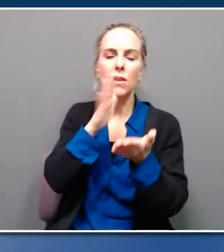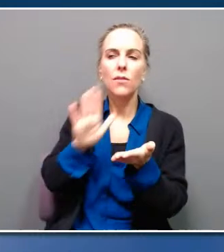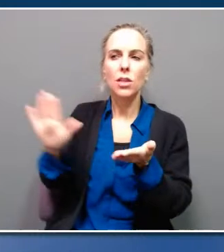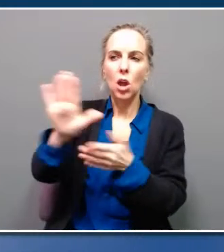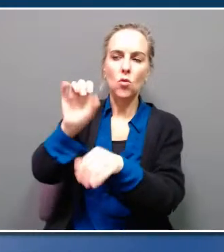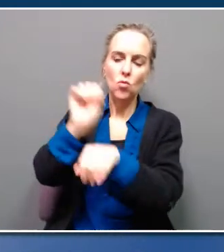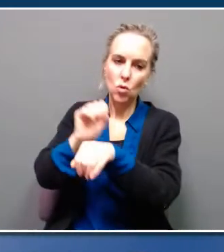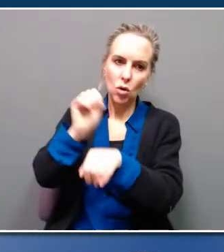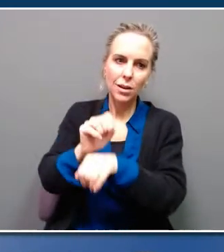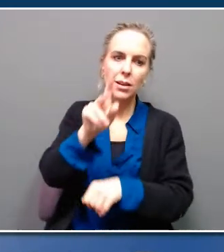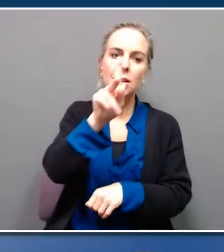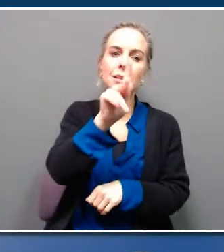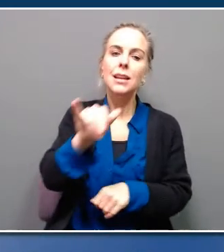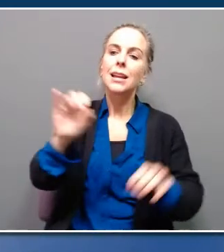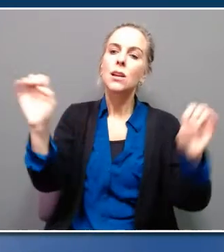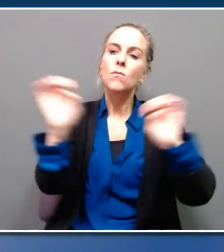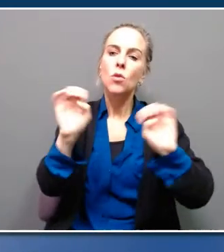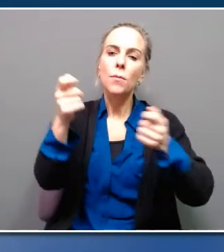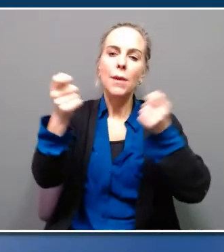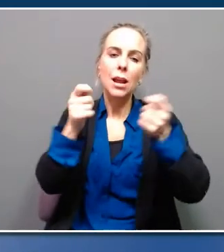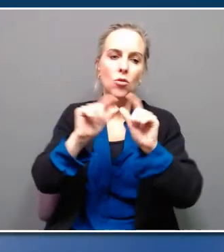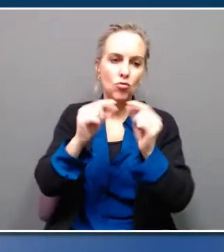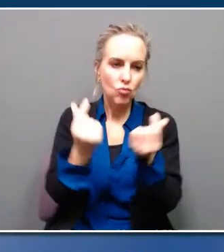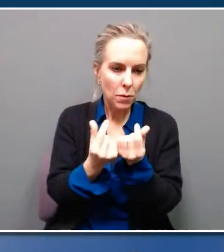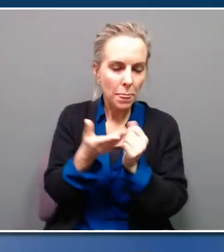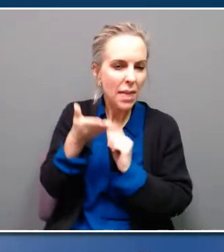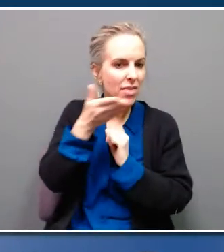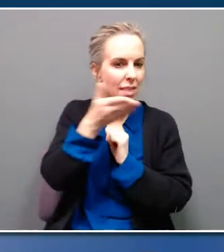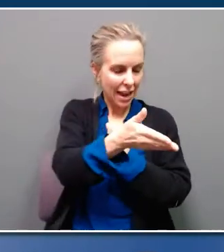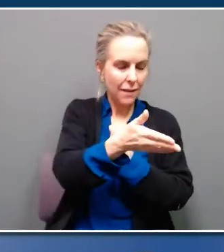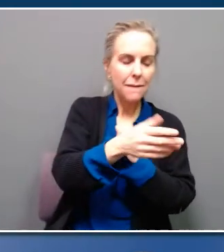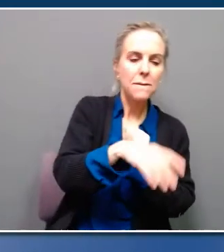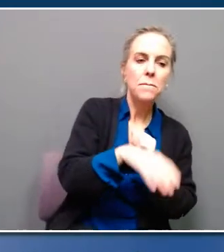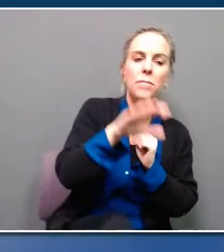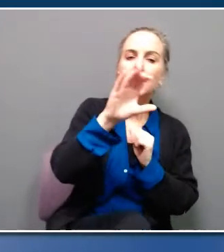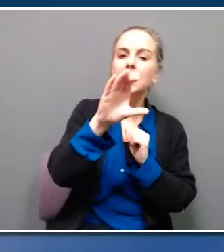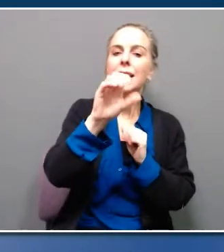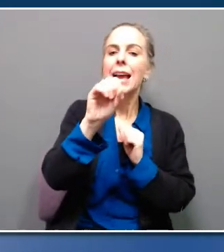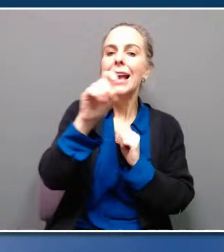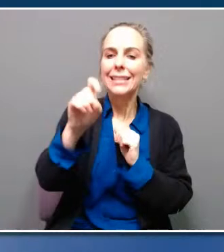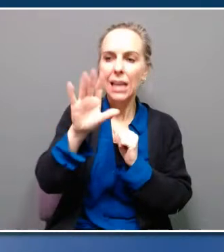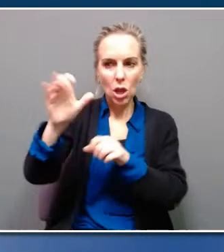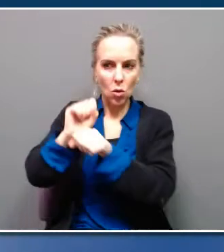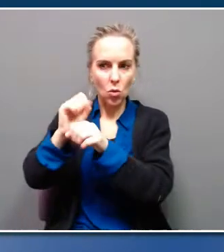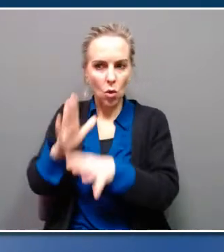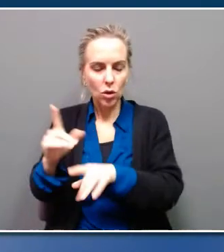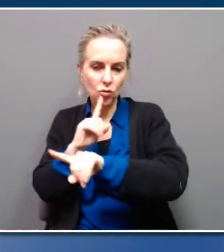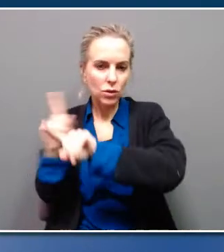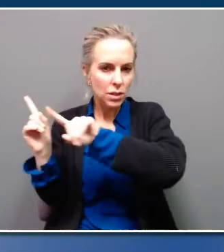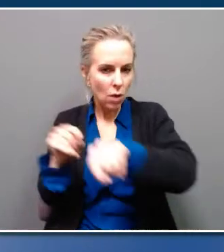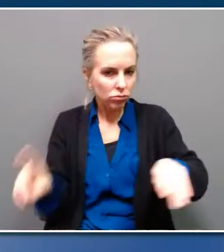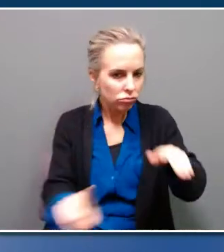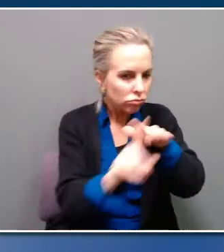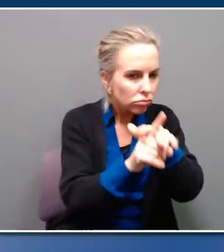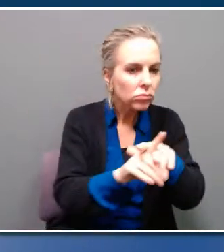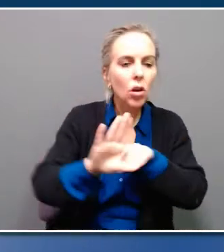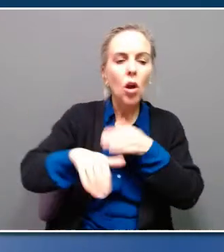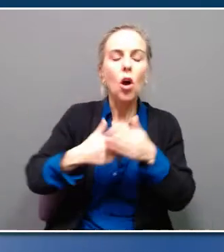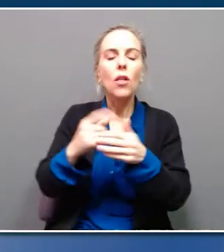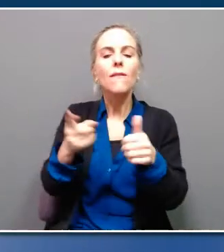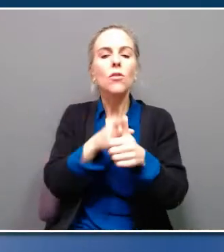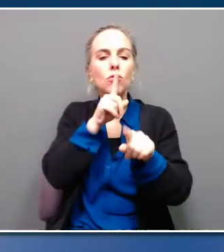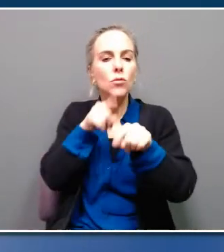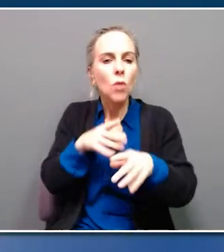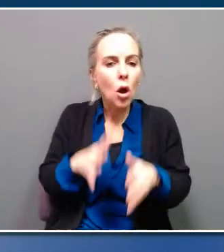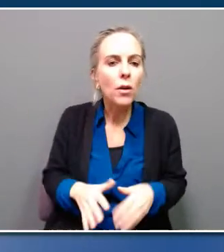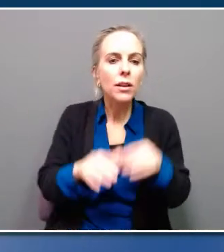Kentucky Emergency Management Group that was down there, CSX and their workers who responded, all of our first responders, including the